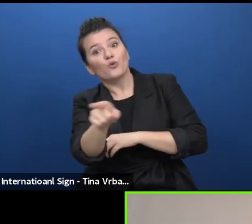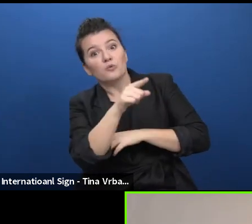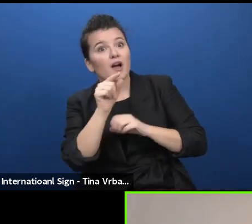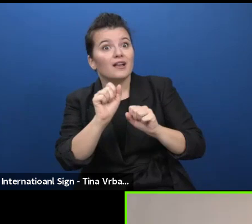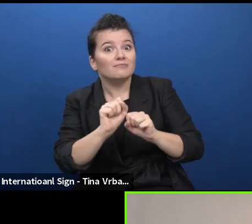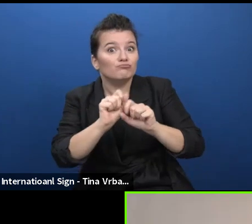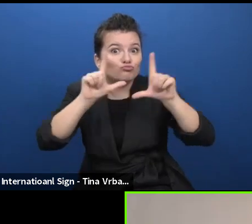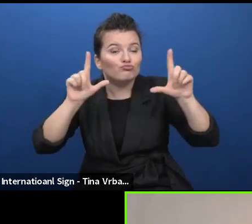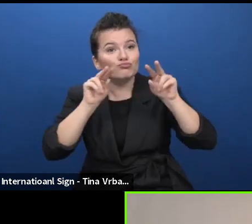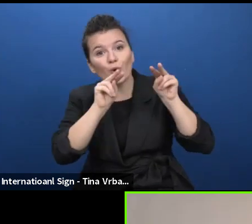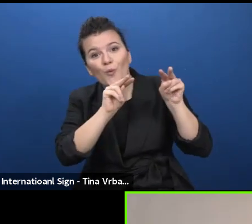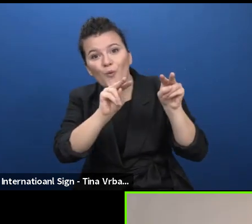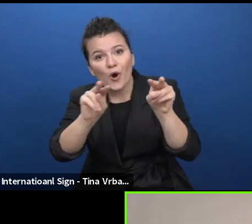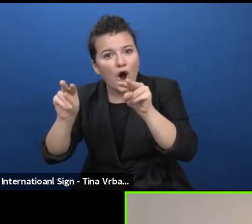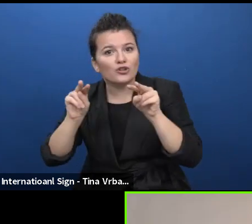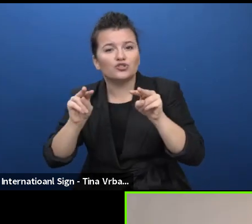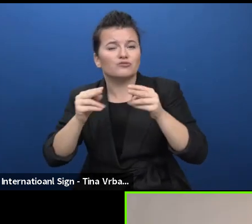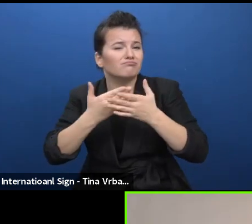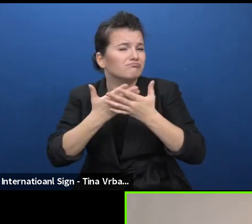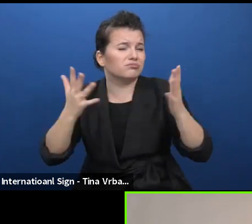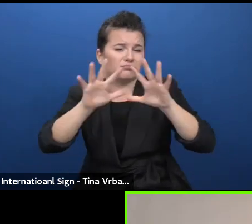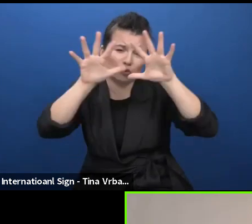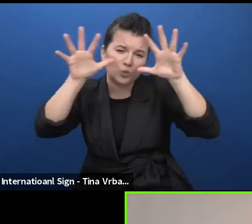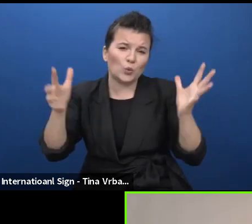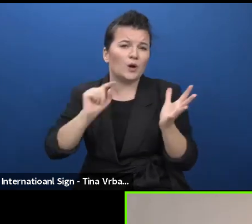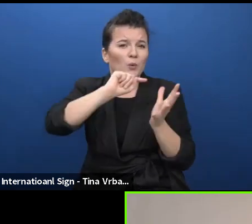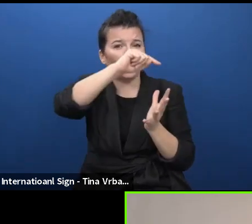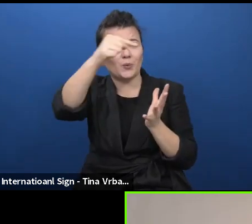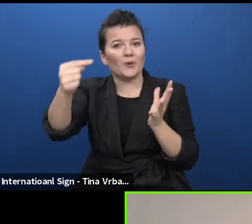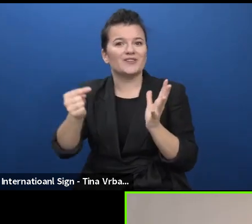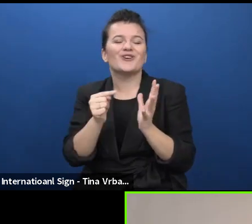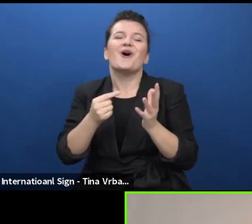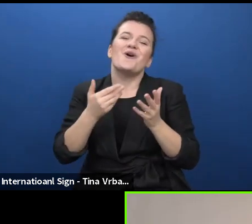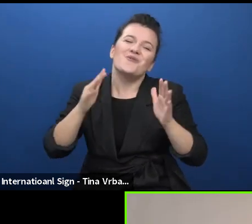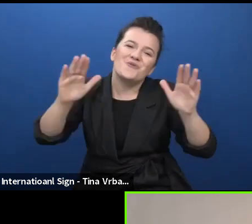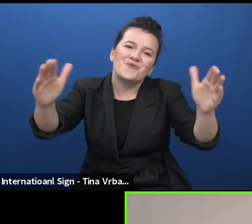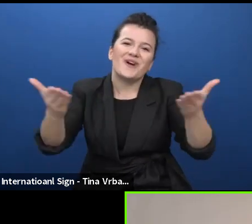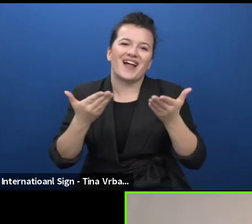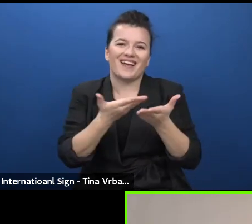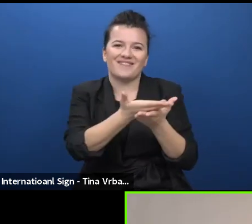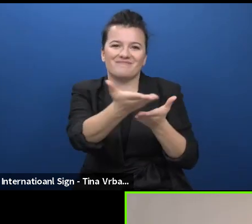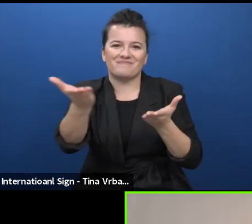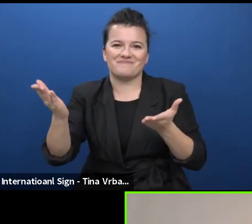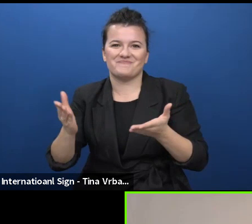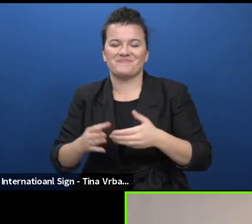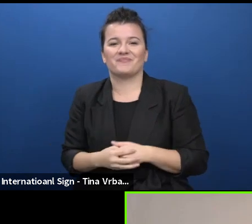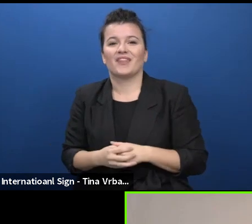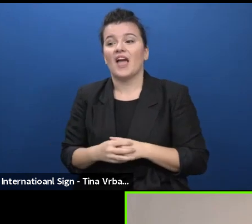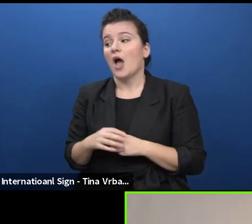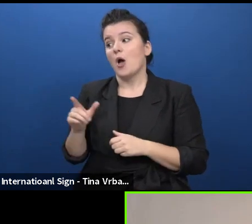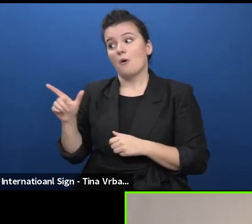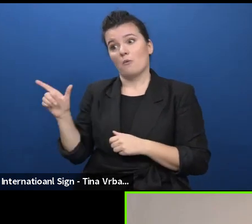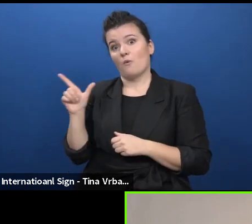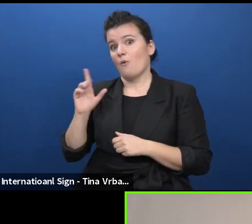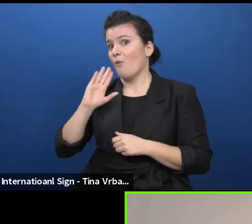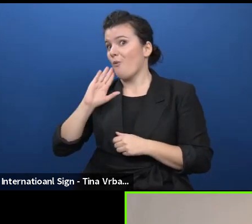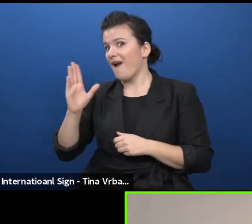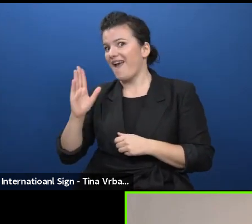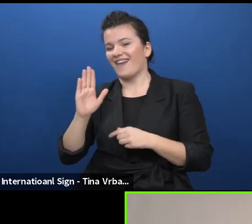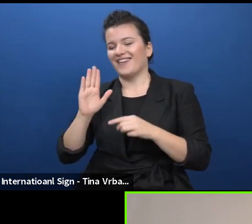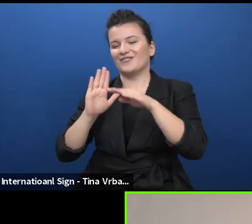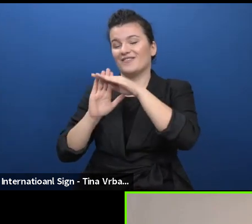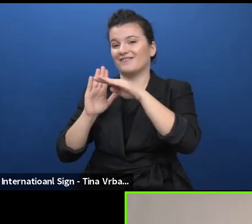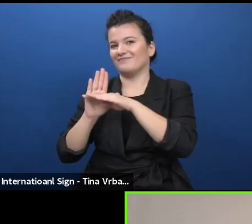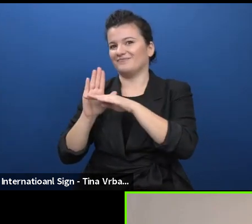with audiences everywhere. So welcome everyone. We will be the ones to guide you through the program of the